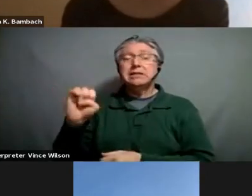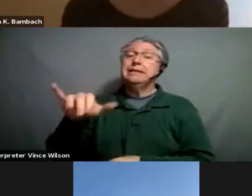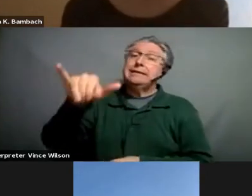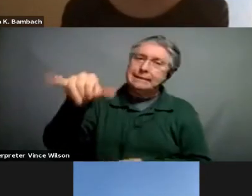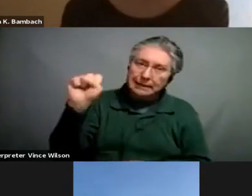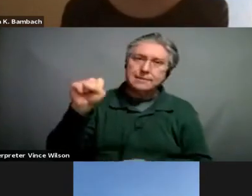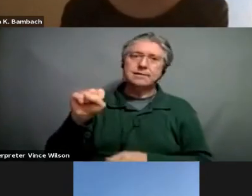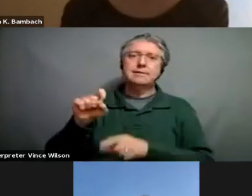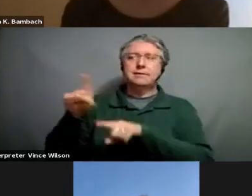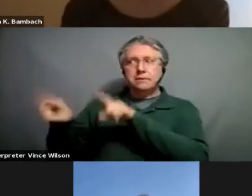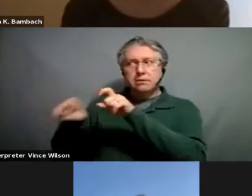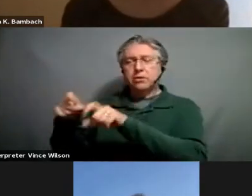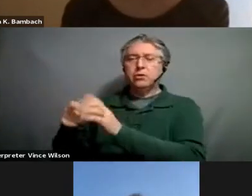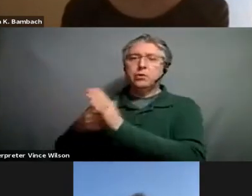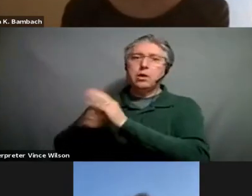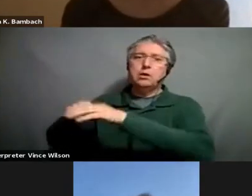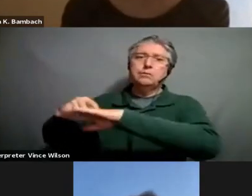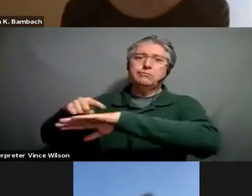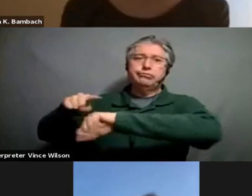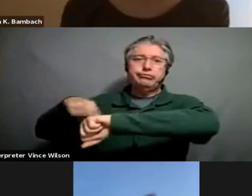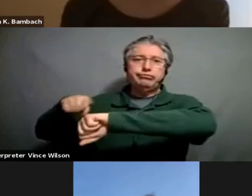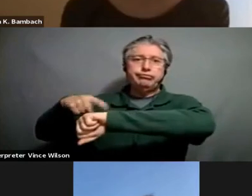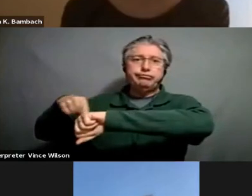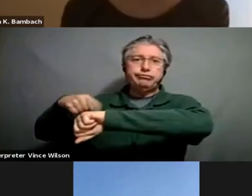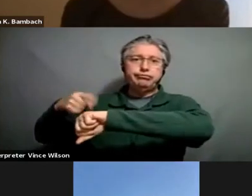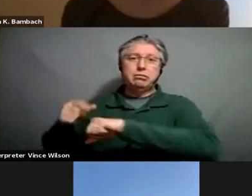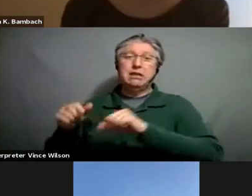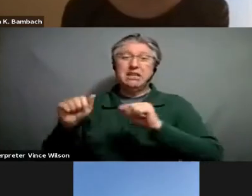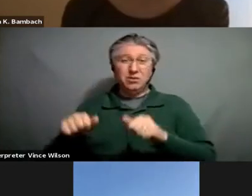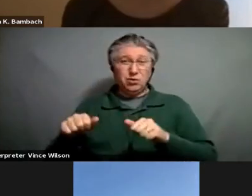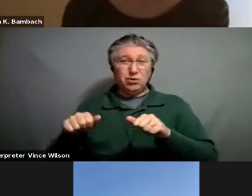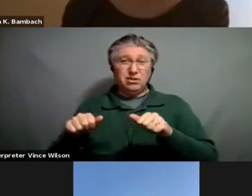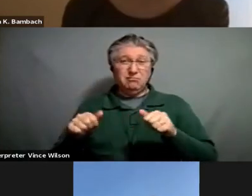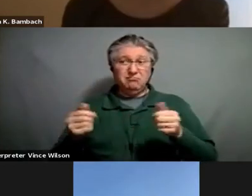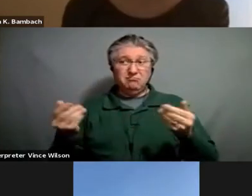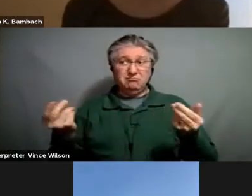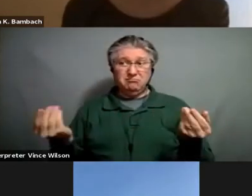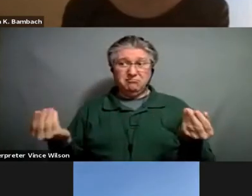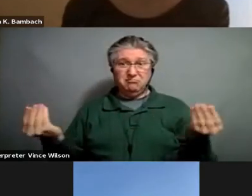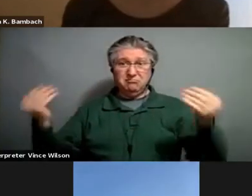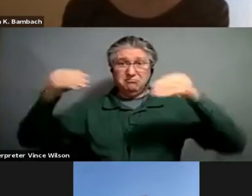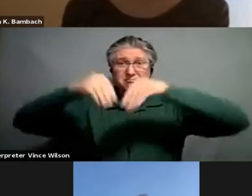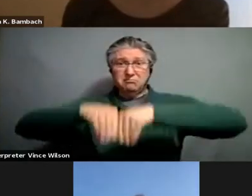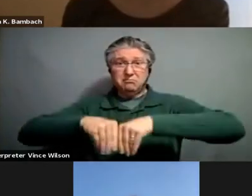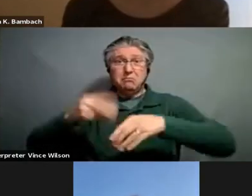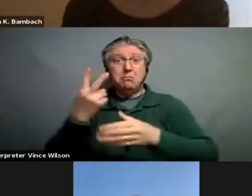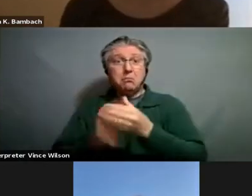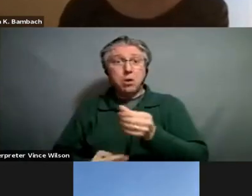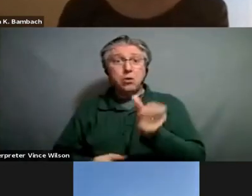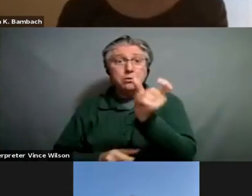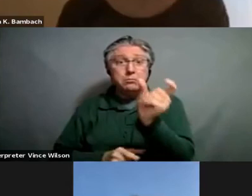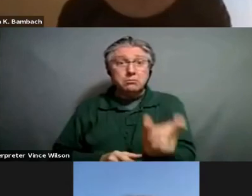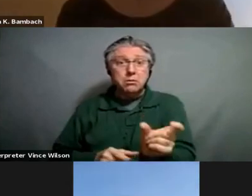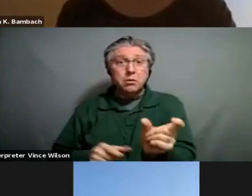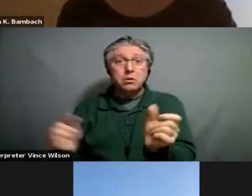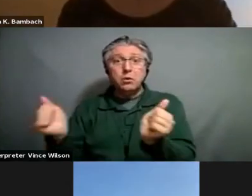do take a long time. Is there any way that we could combine having a persona and doing interviews